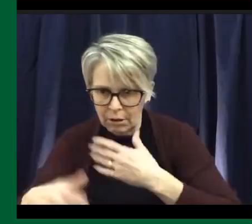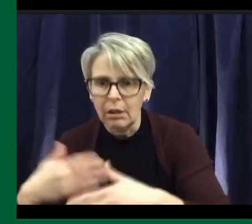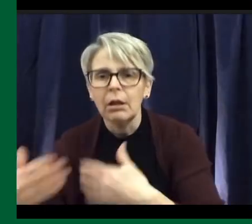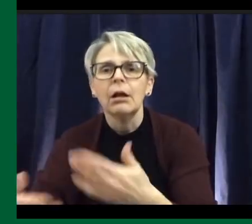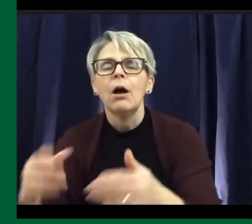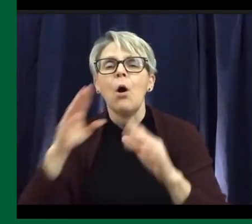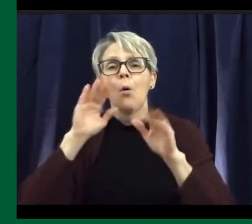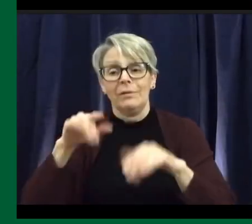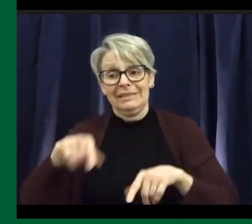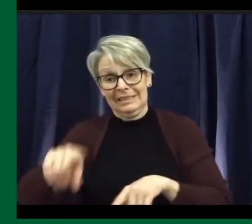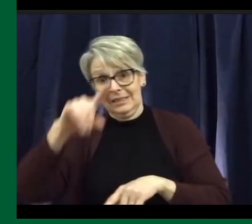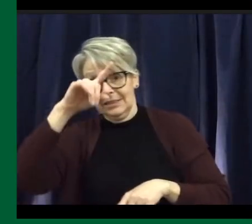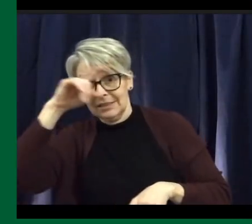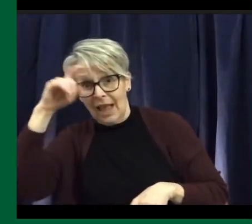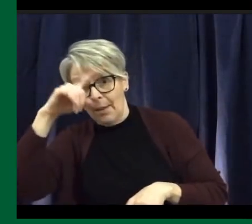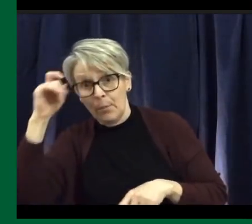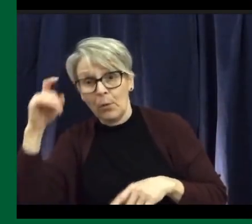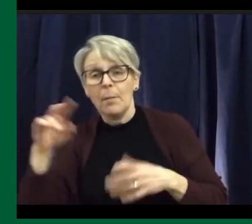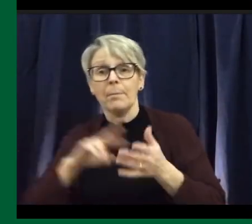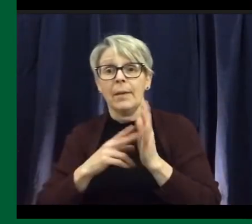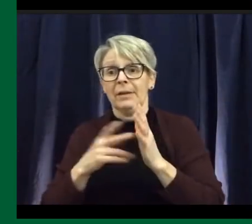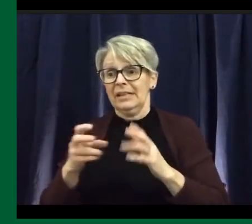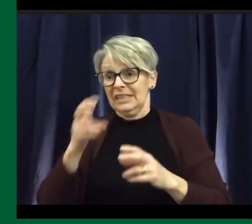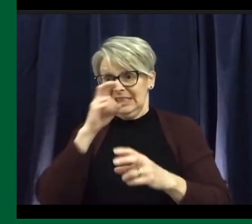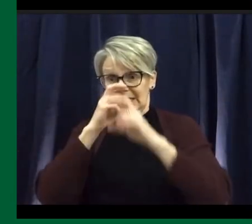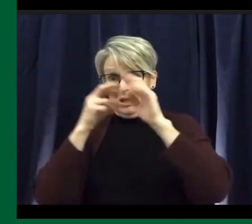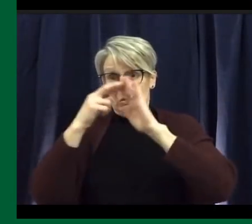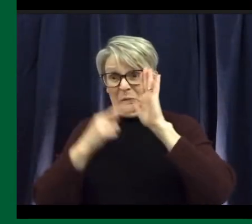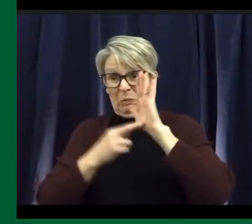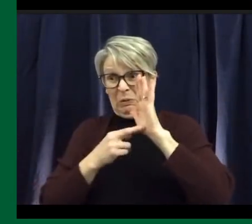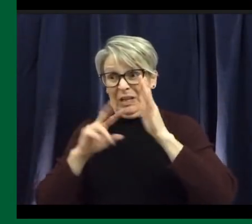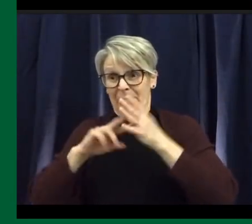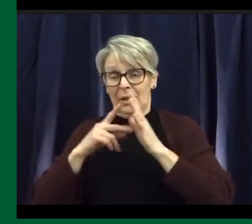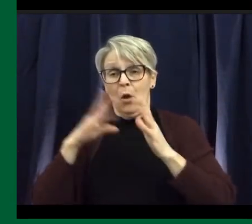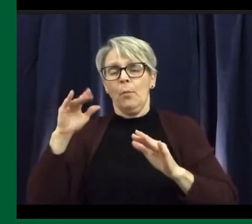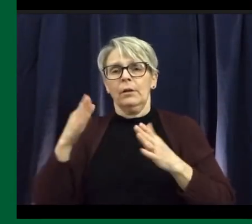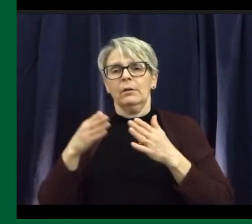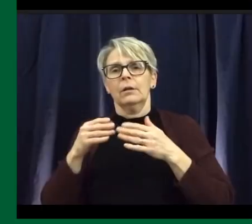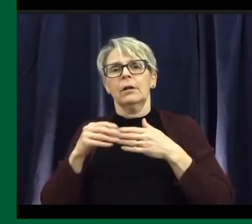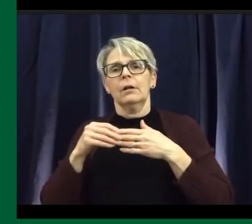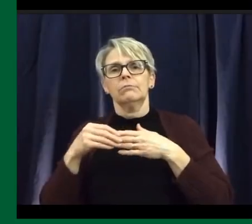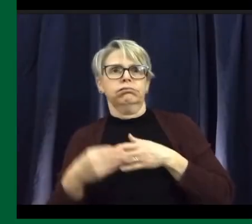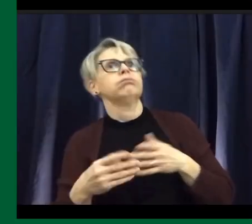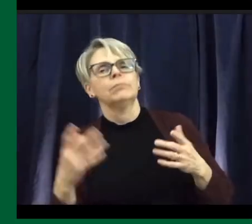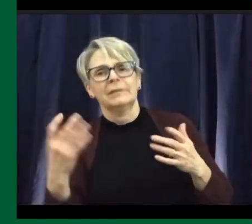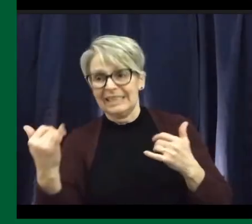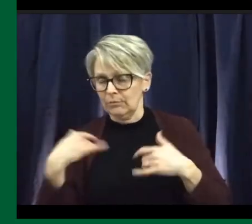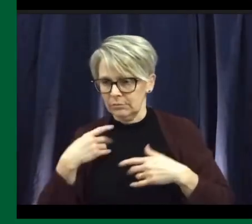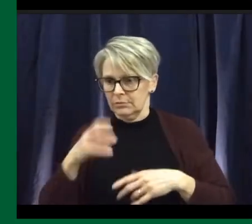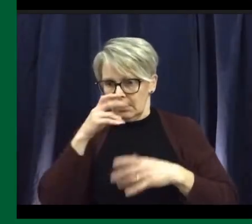by summer, relaxing some of these restrictions that we all have had to live with now for 12, 13 months.